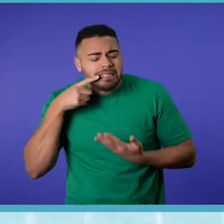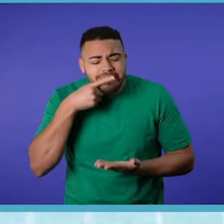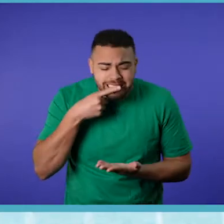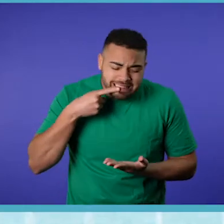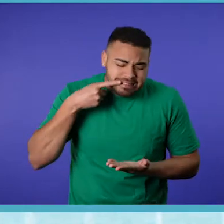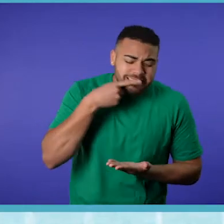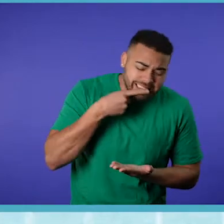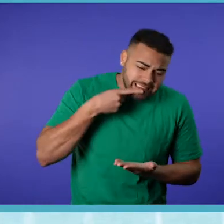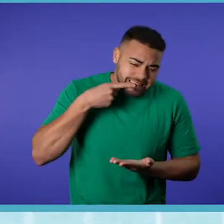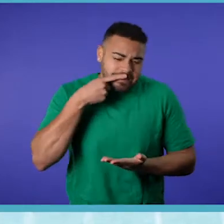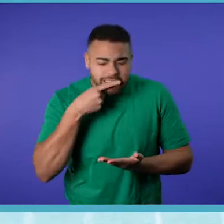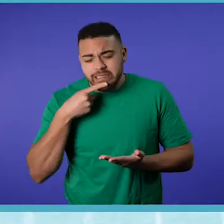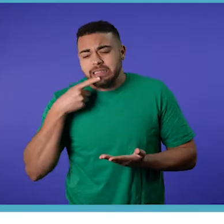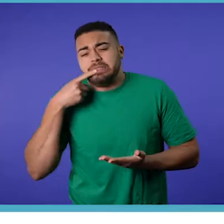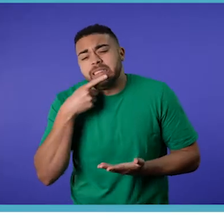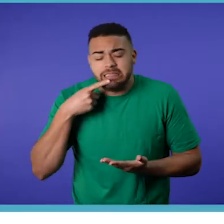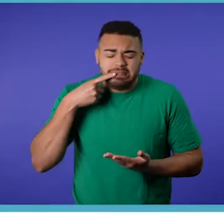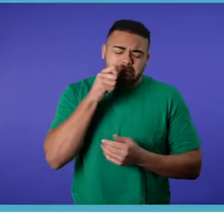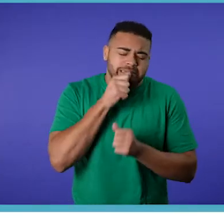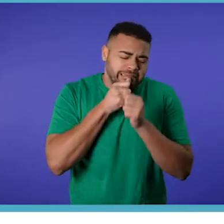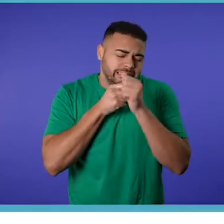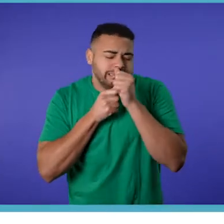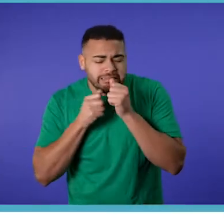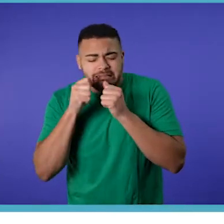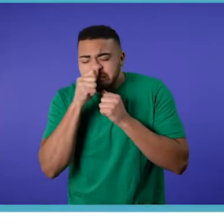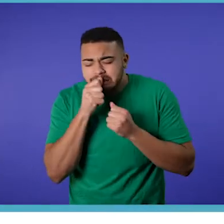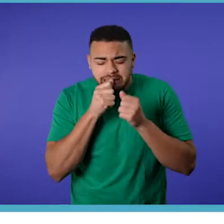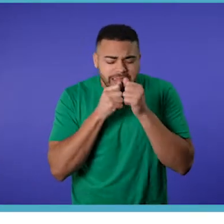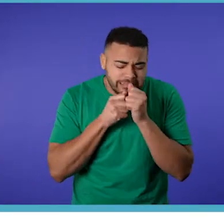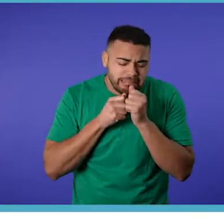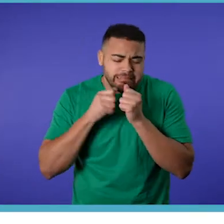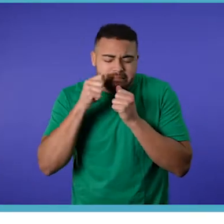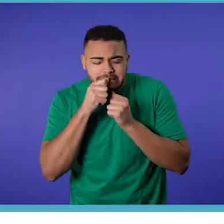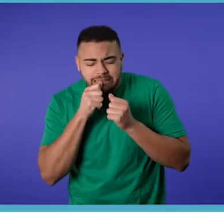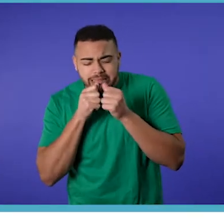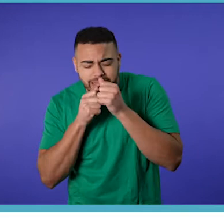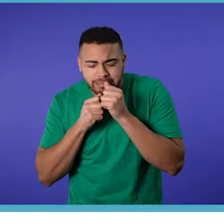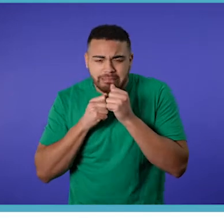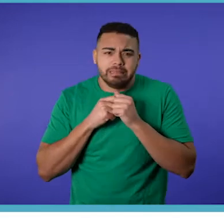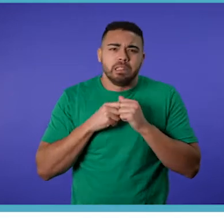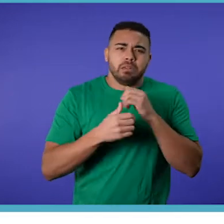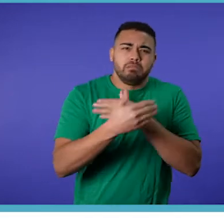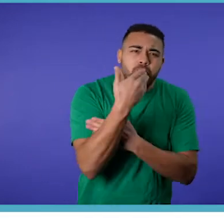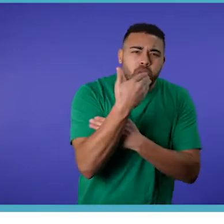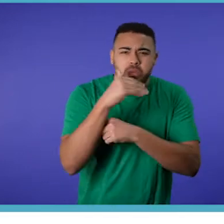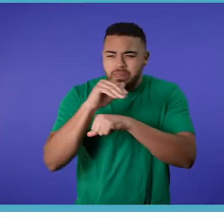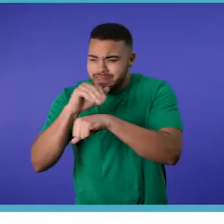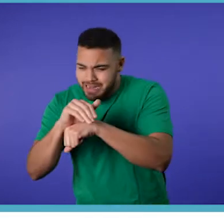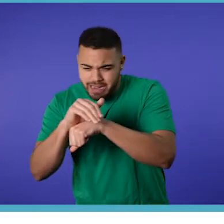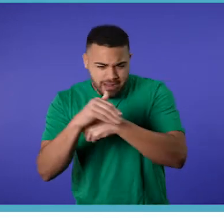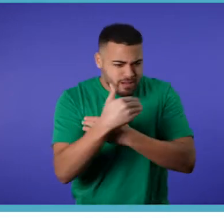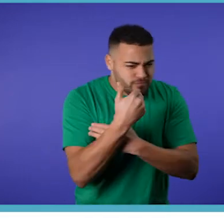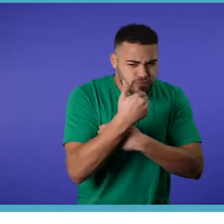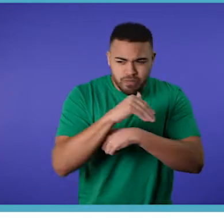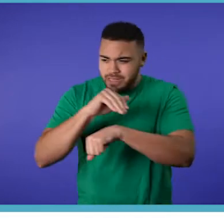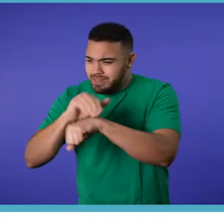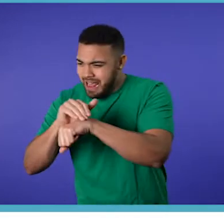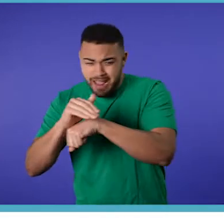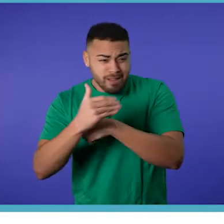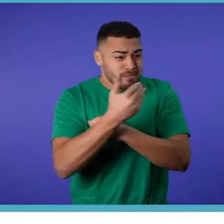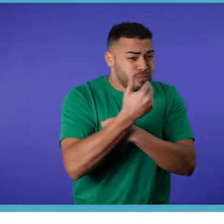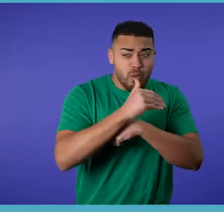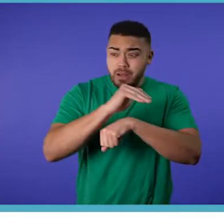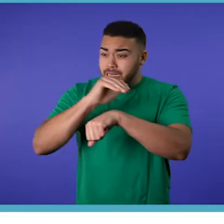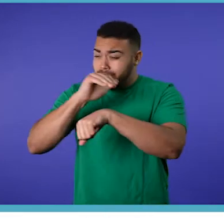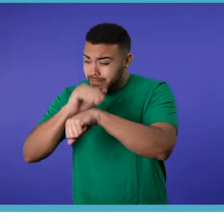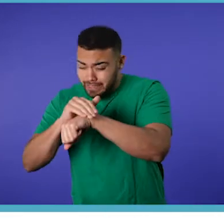was giving him troubles. Still, Tyler kept trying, morning and night, and after 3